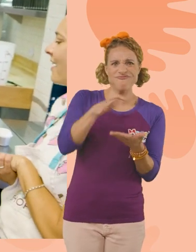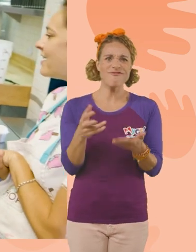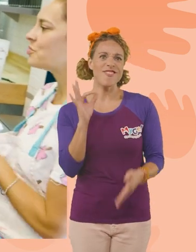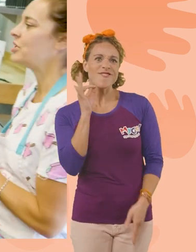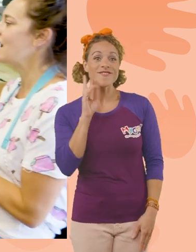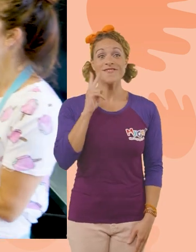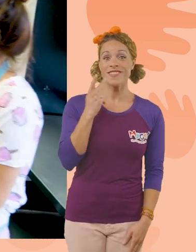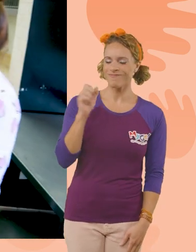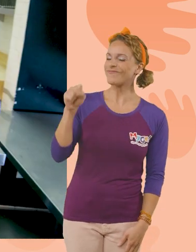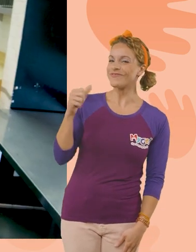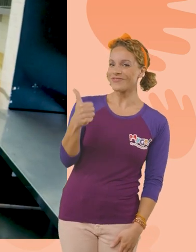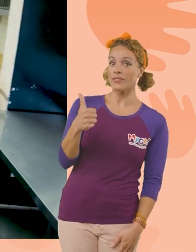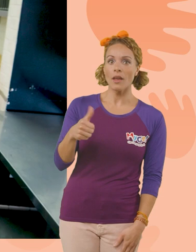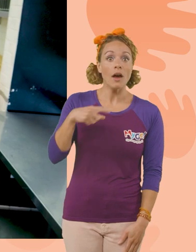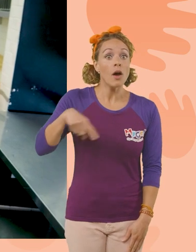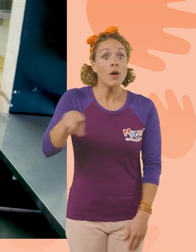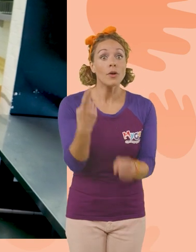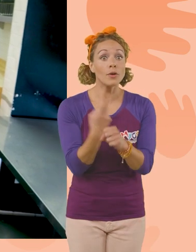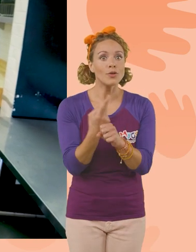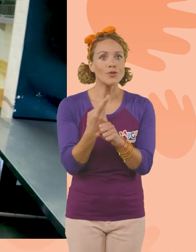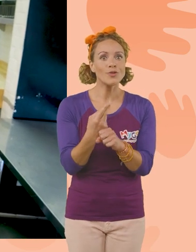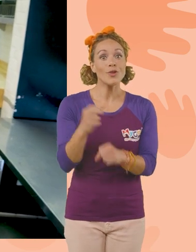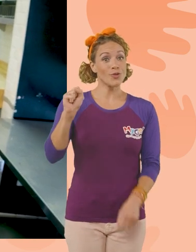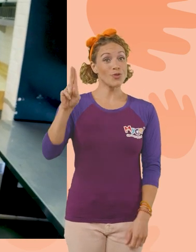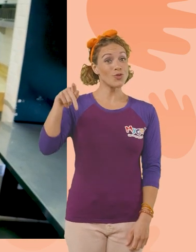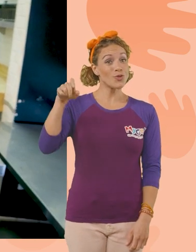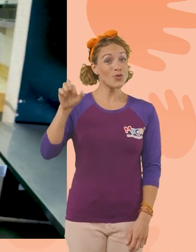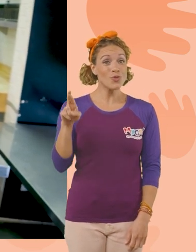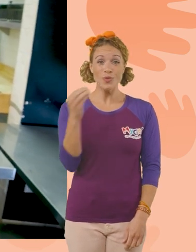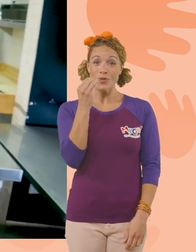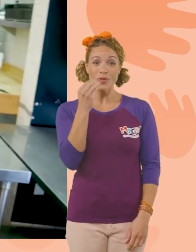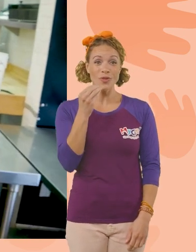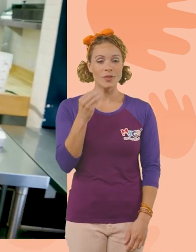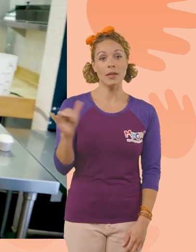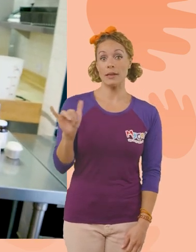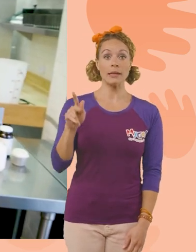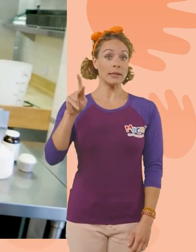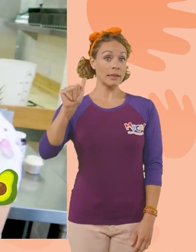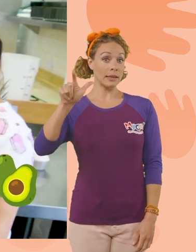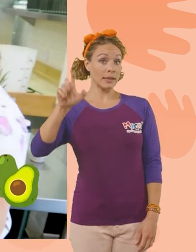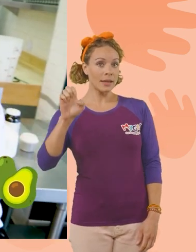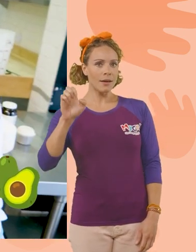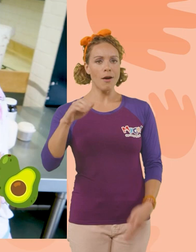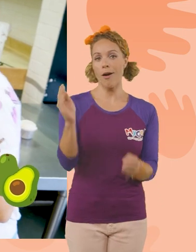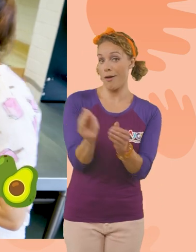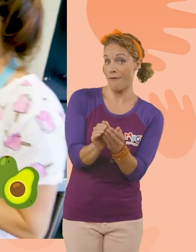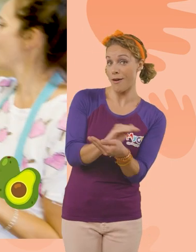Yep, you got it. We actually use a lot of superfoods in our popsicles. So, you'll see kale, and